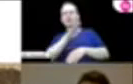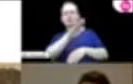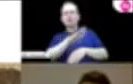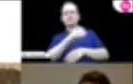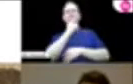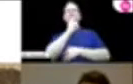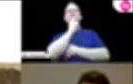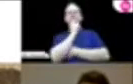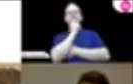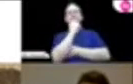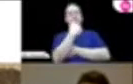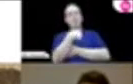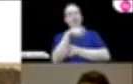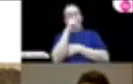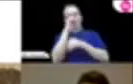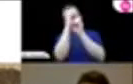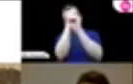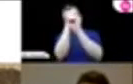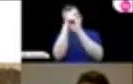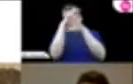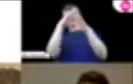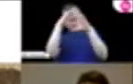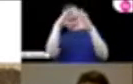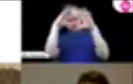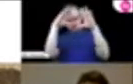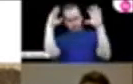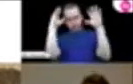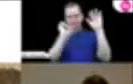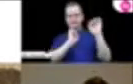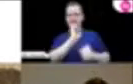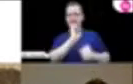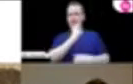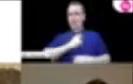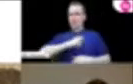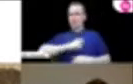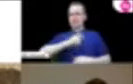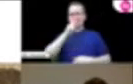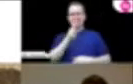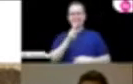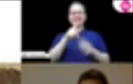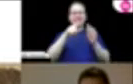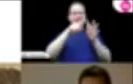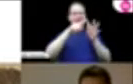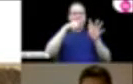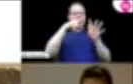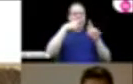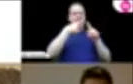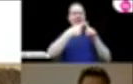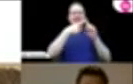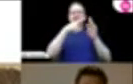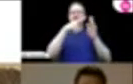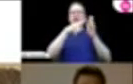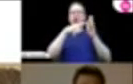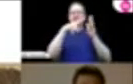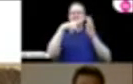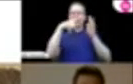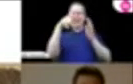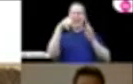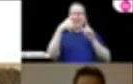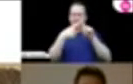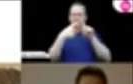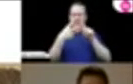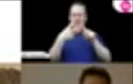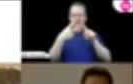can get to see their humanity and not just see them as an exotic other. So here we